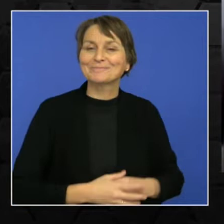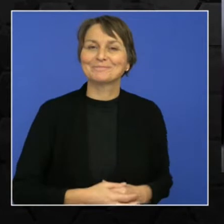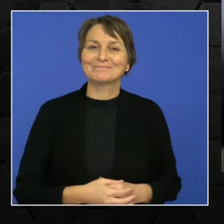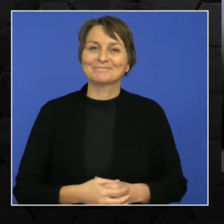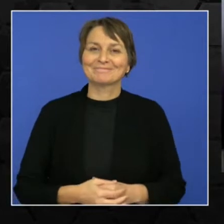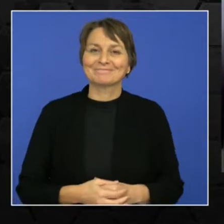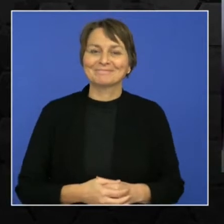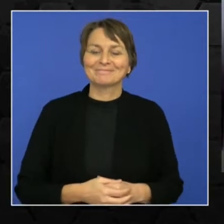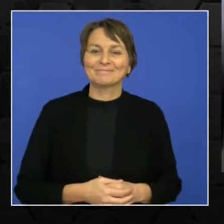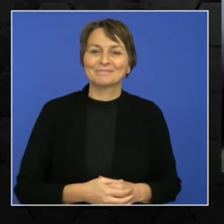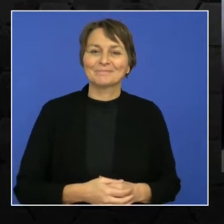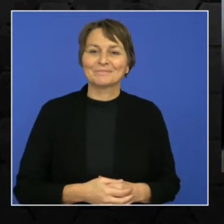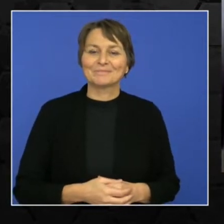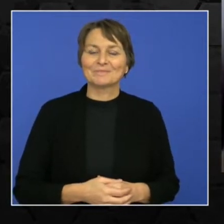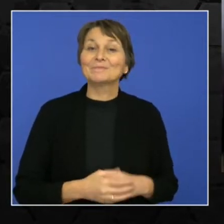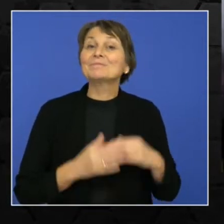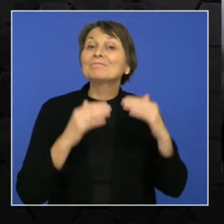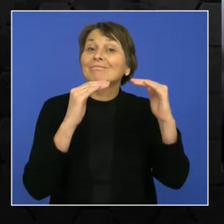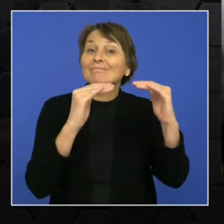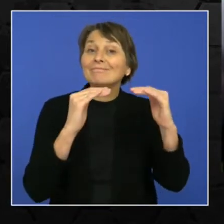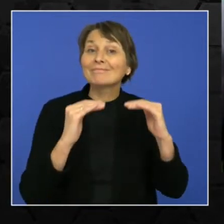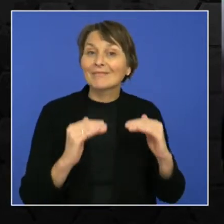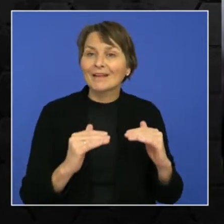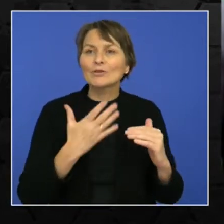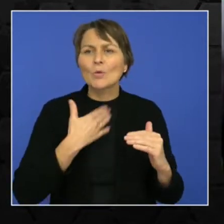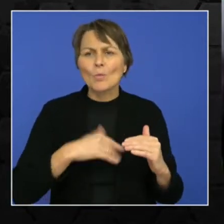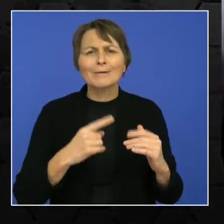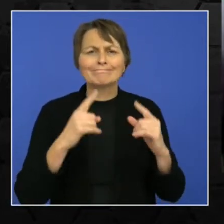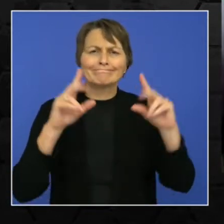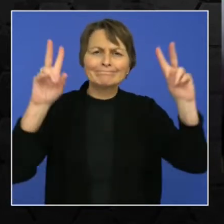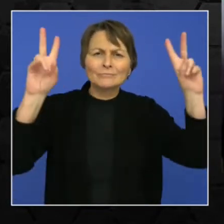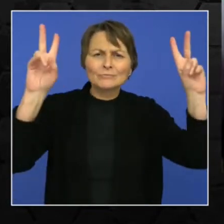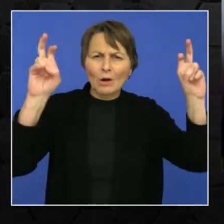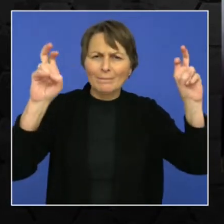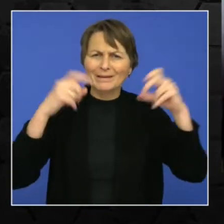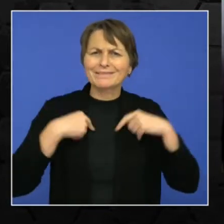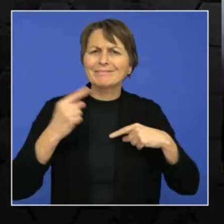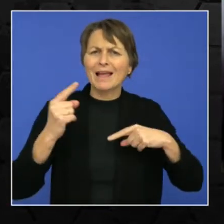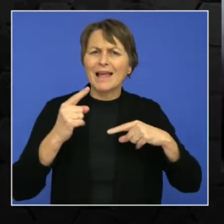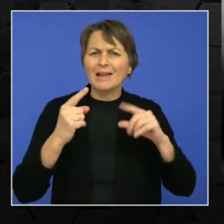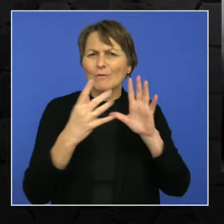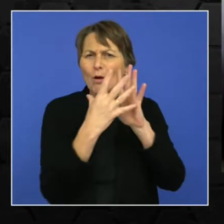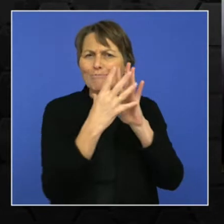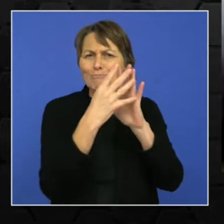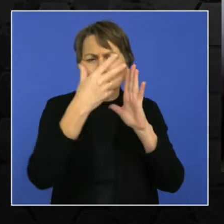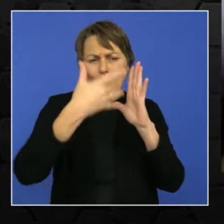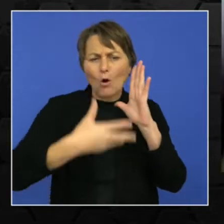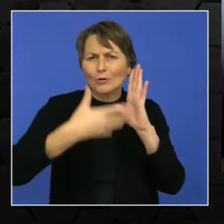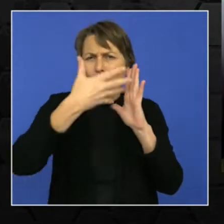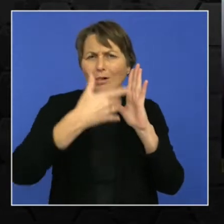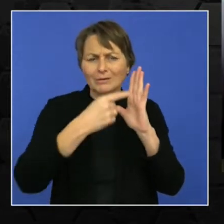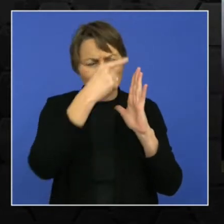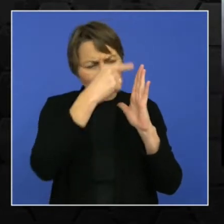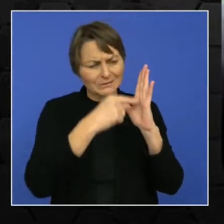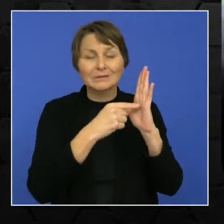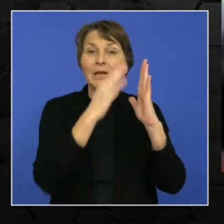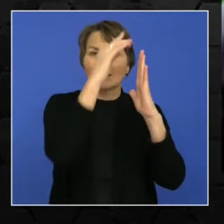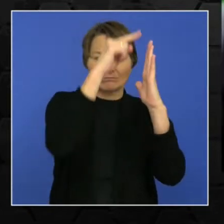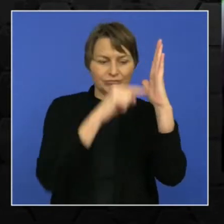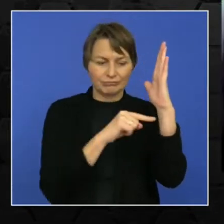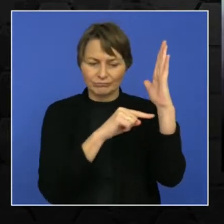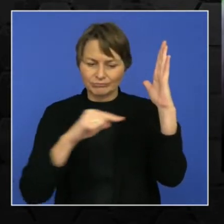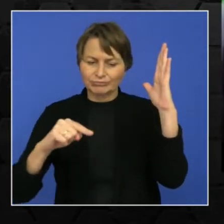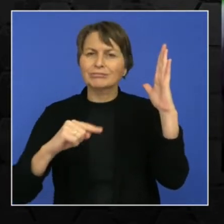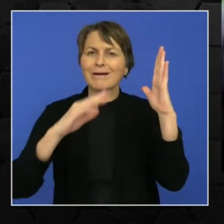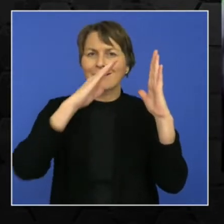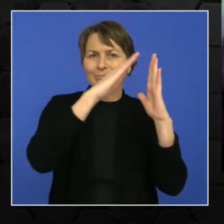is implementation of linear regression models, and our speaker is Kartikey. Welcome, Kartikey.